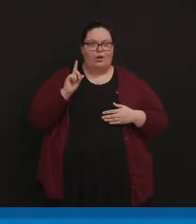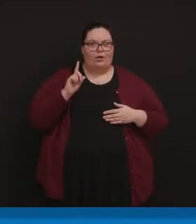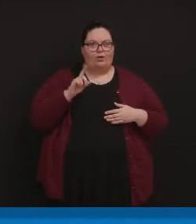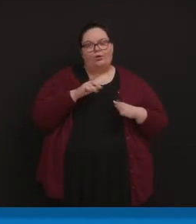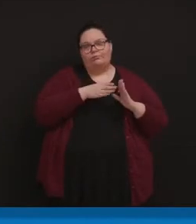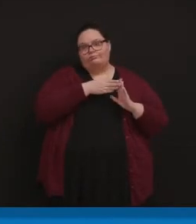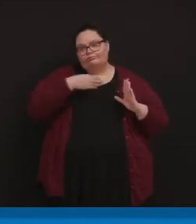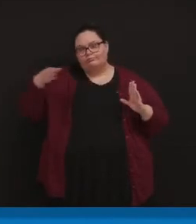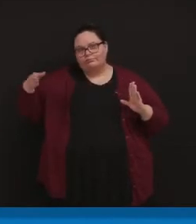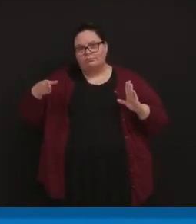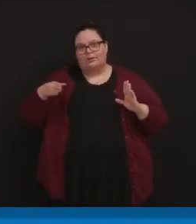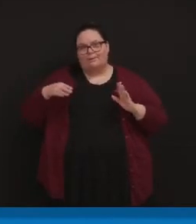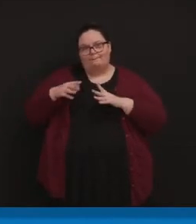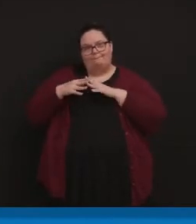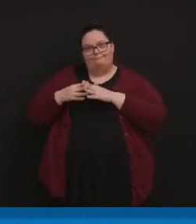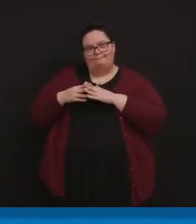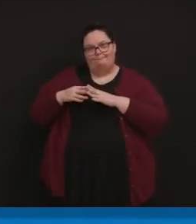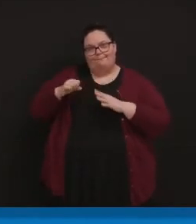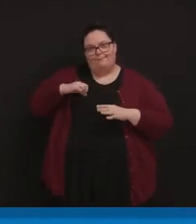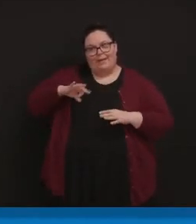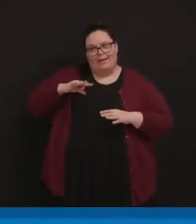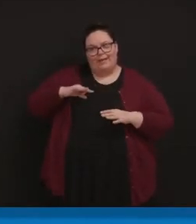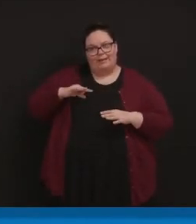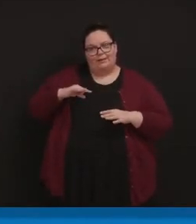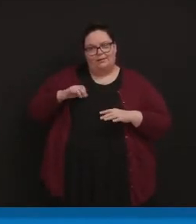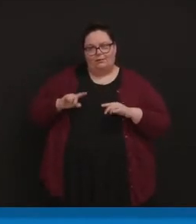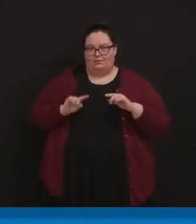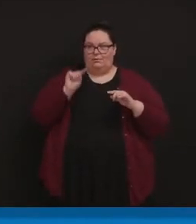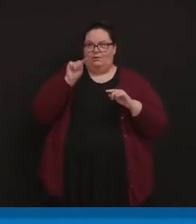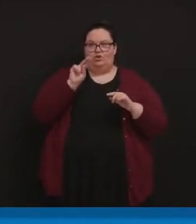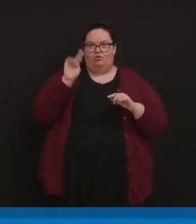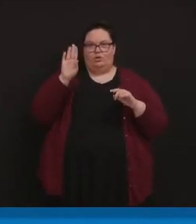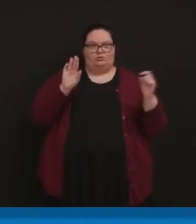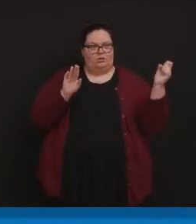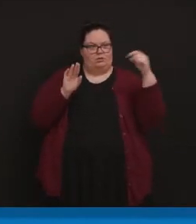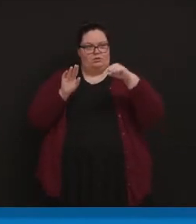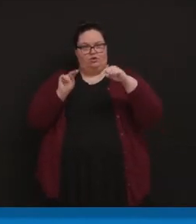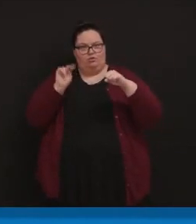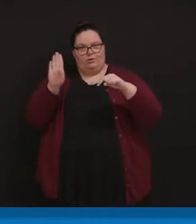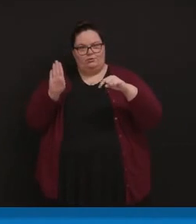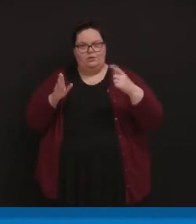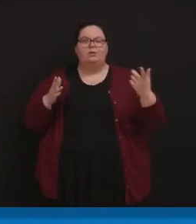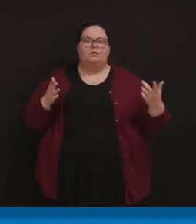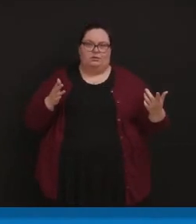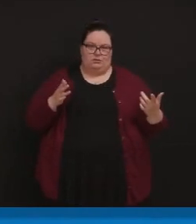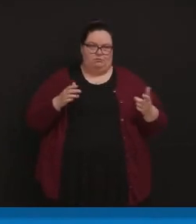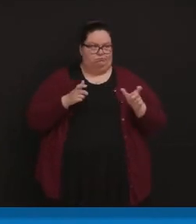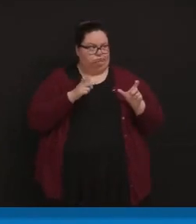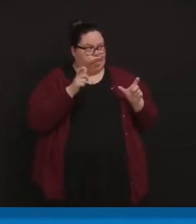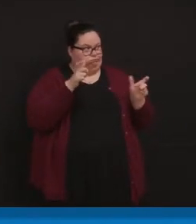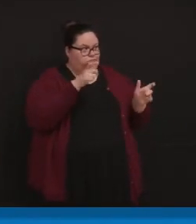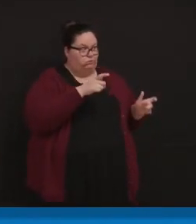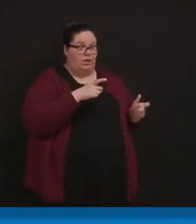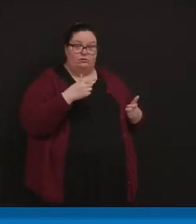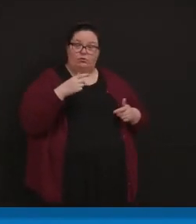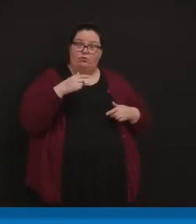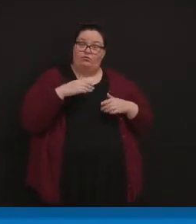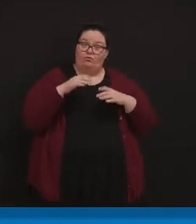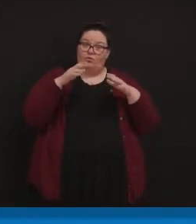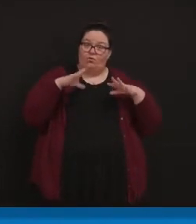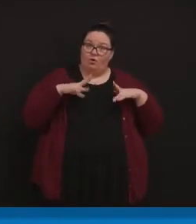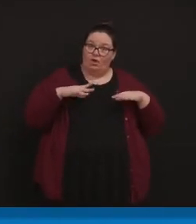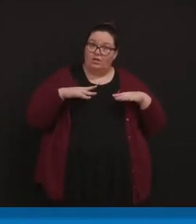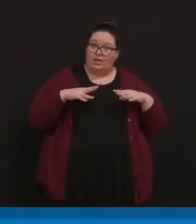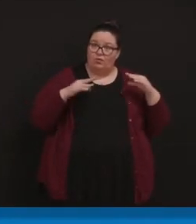then also the border with Maine. So we definitely have a lot of travelers coming into New Brunswick. We definitely had more travelers over the holiday